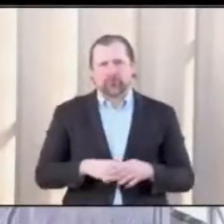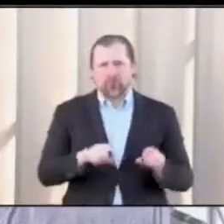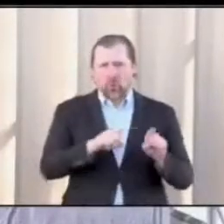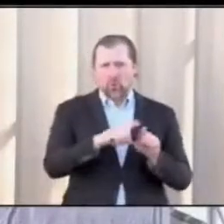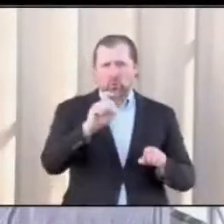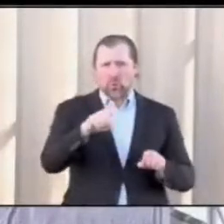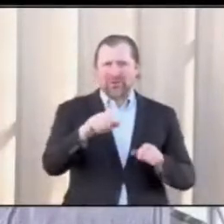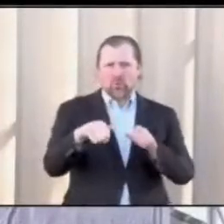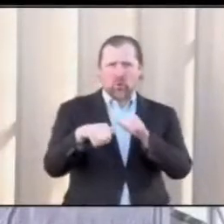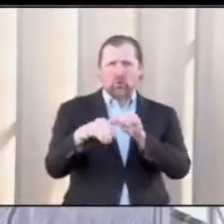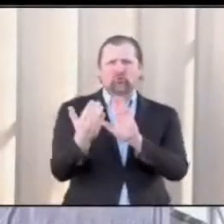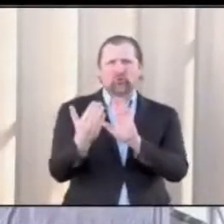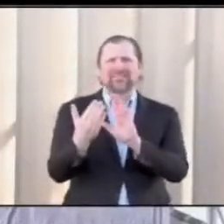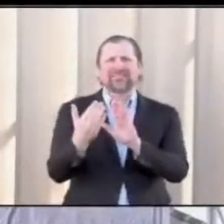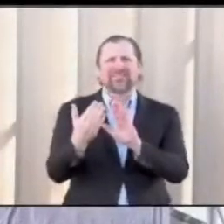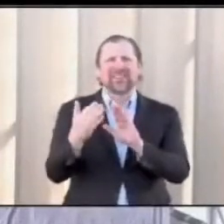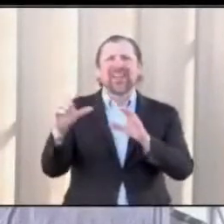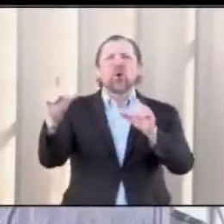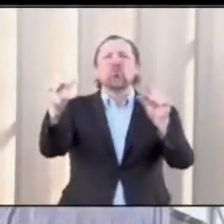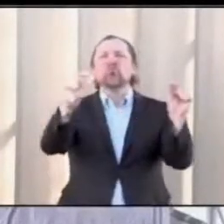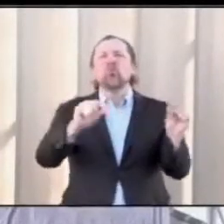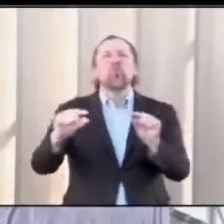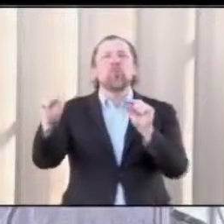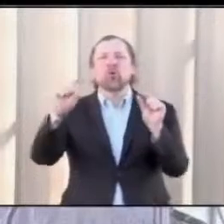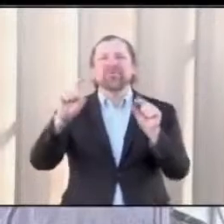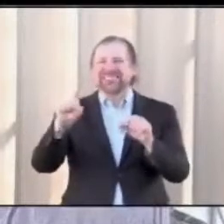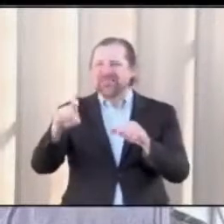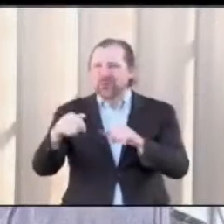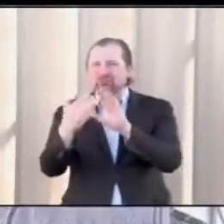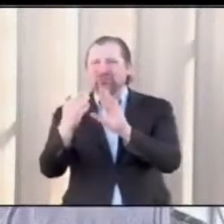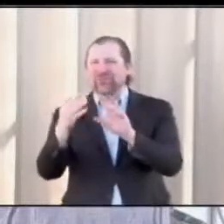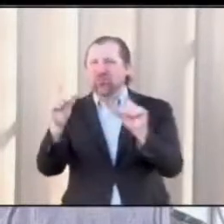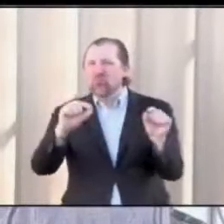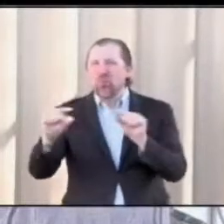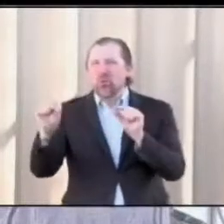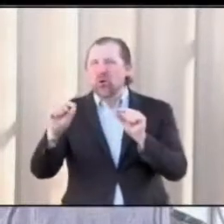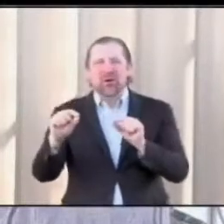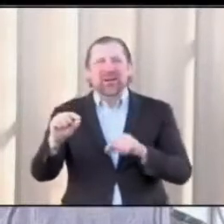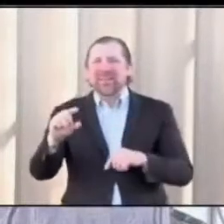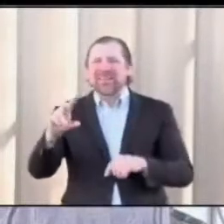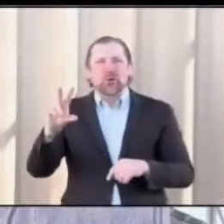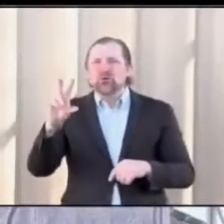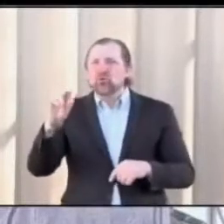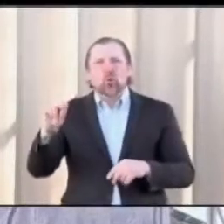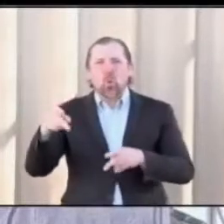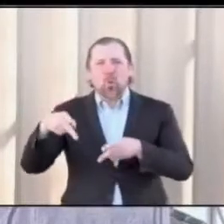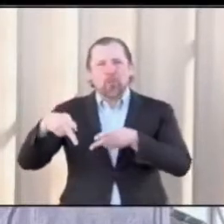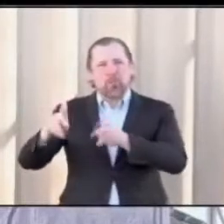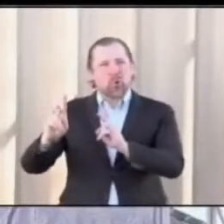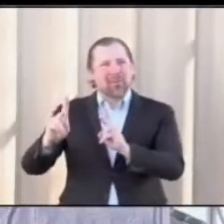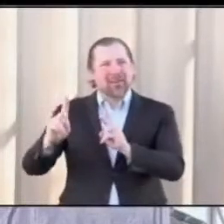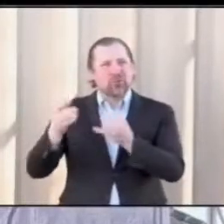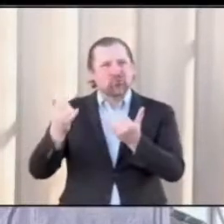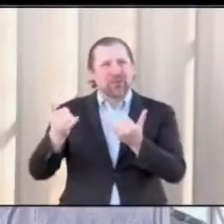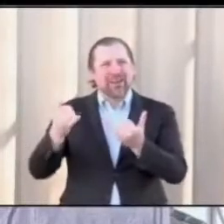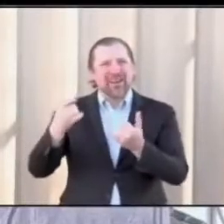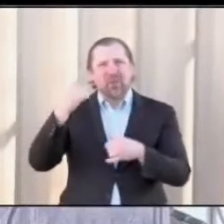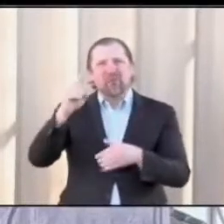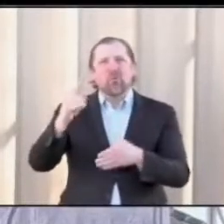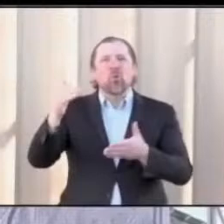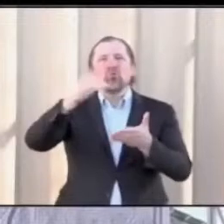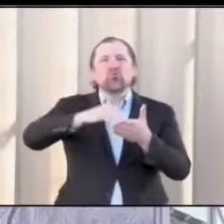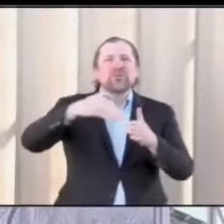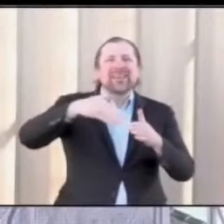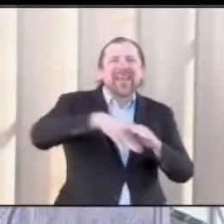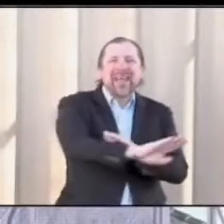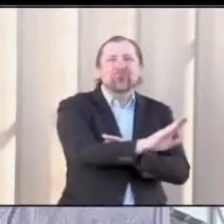need to address and dispel a rumor circulating in the community. There is no permit for expedited re-entry